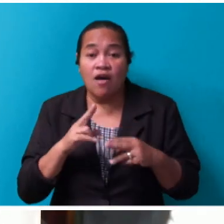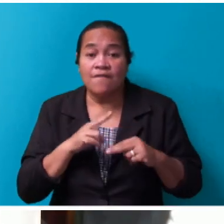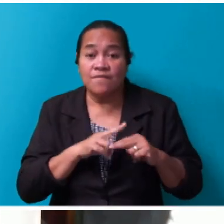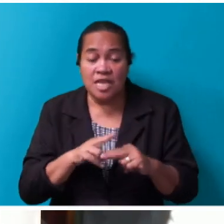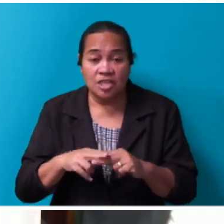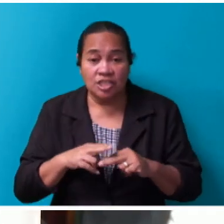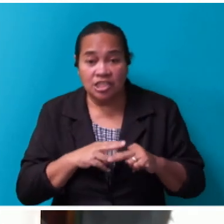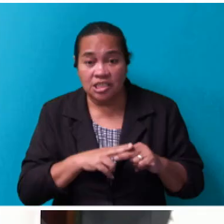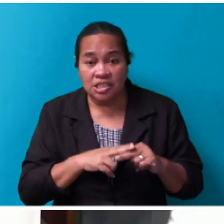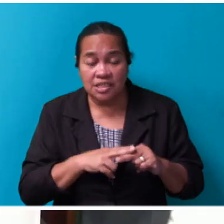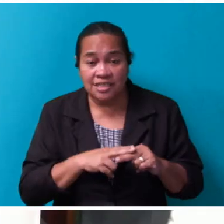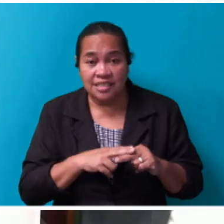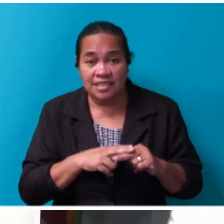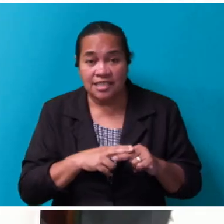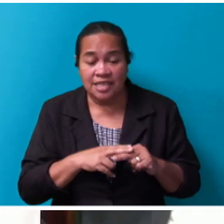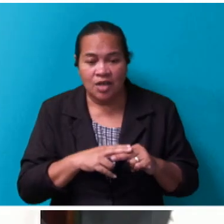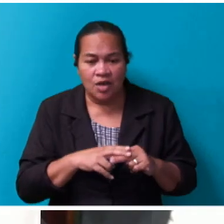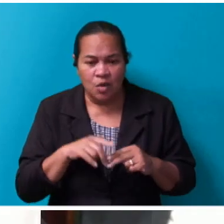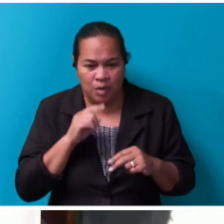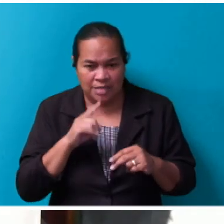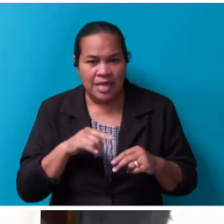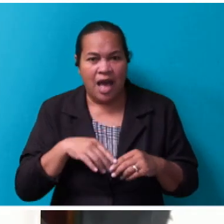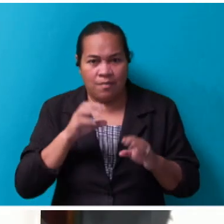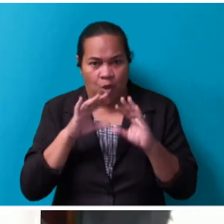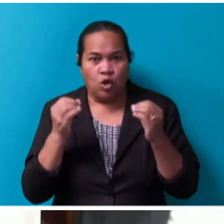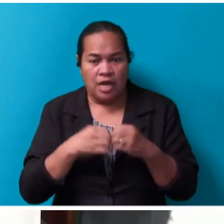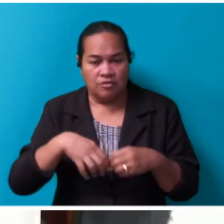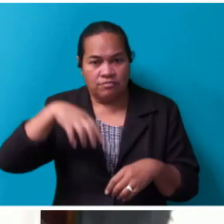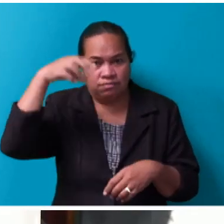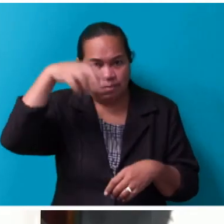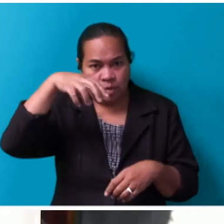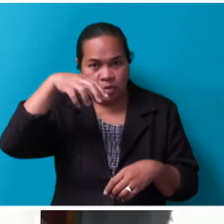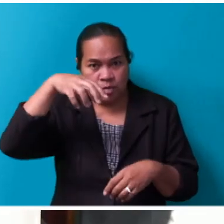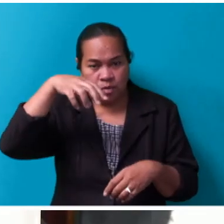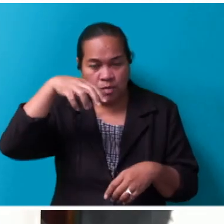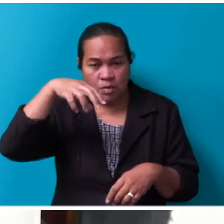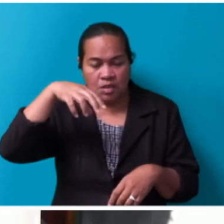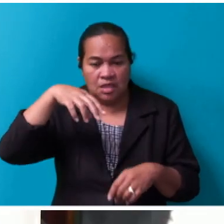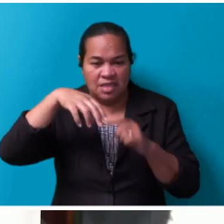the primary body for the outsourcing industry,